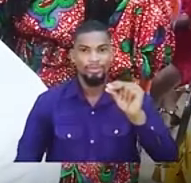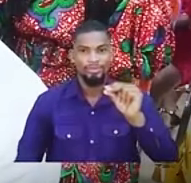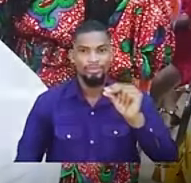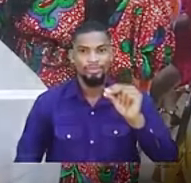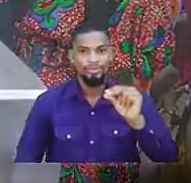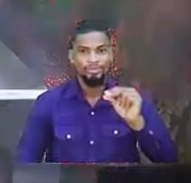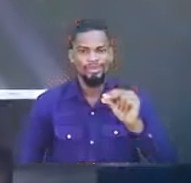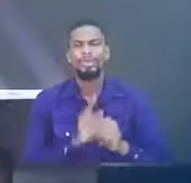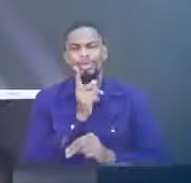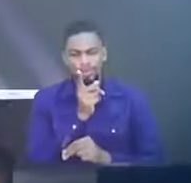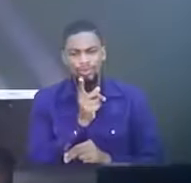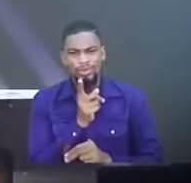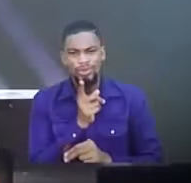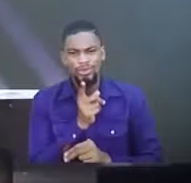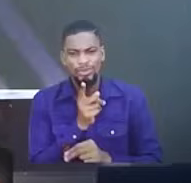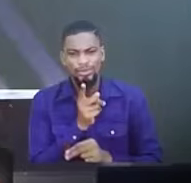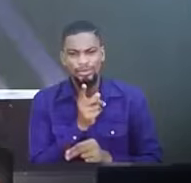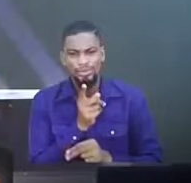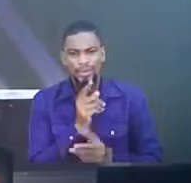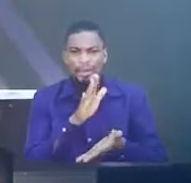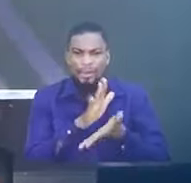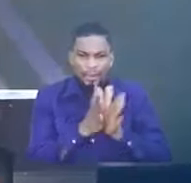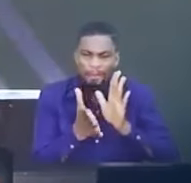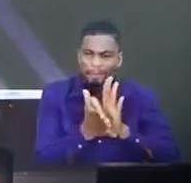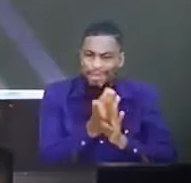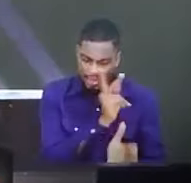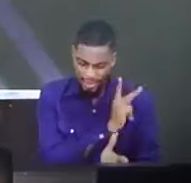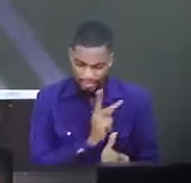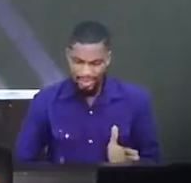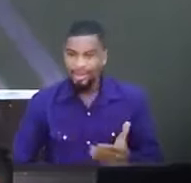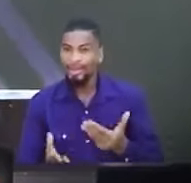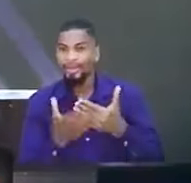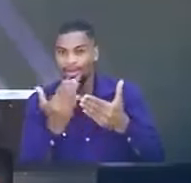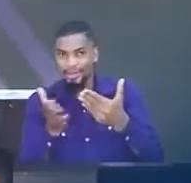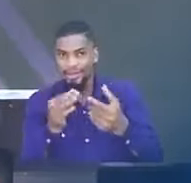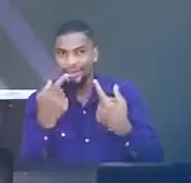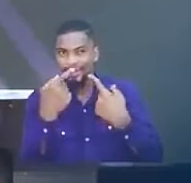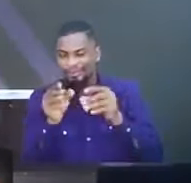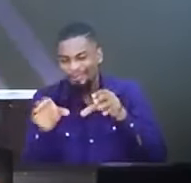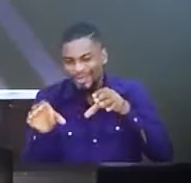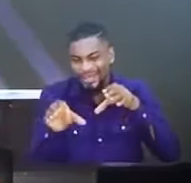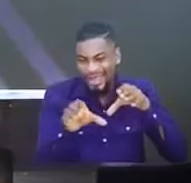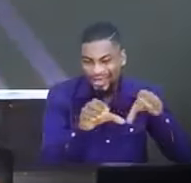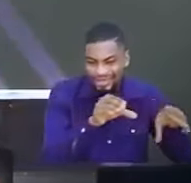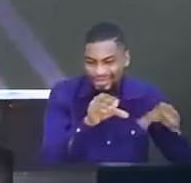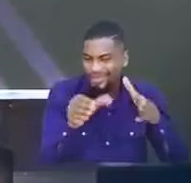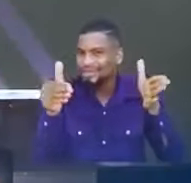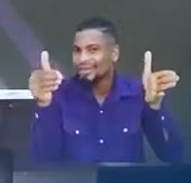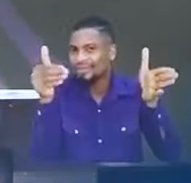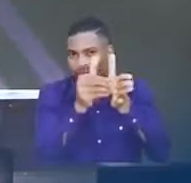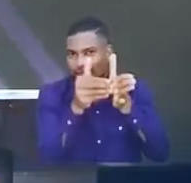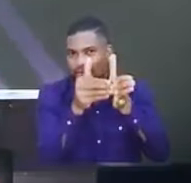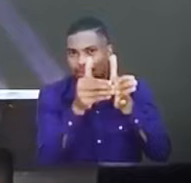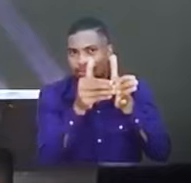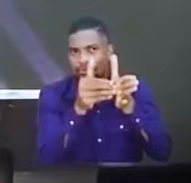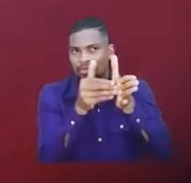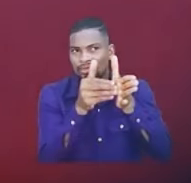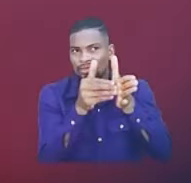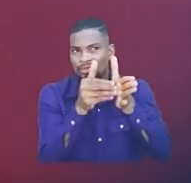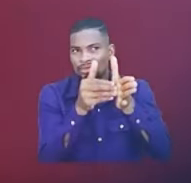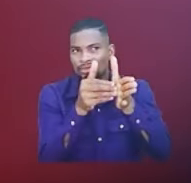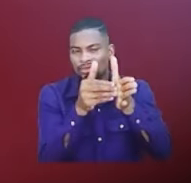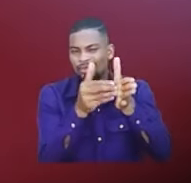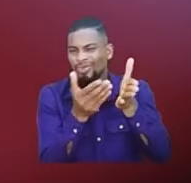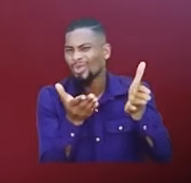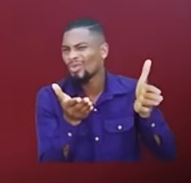heir to the throne, because he had a friend. He went to the premature grave. In